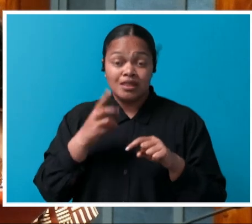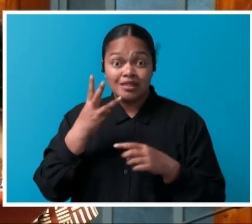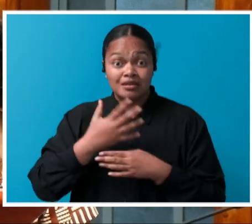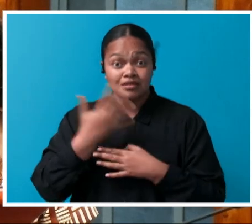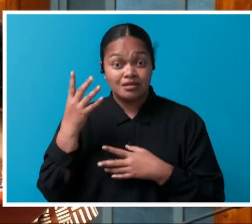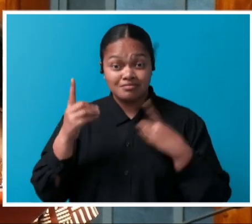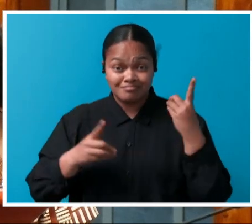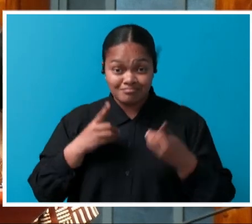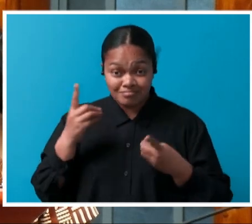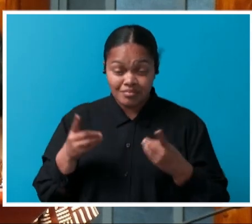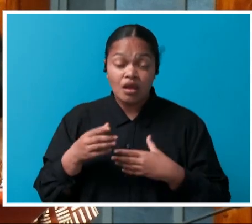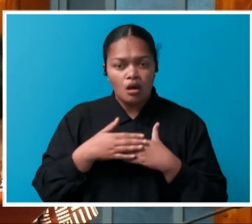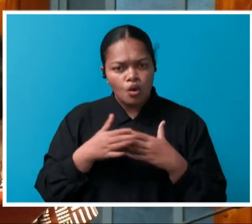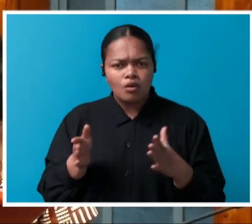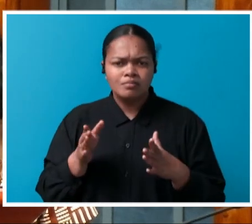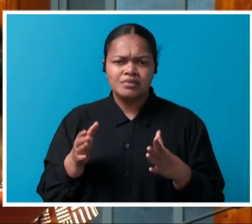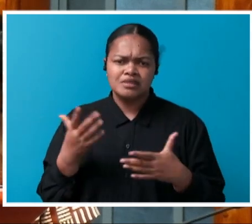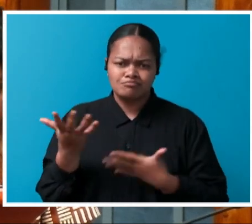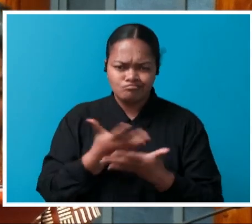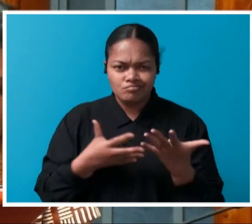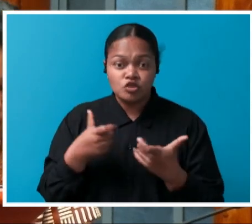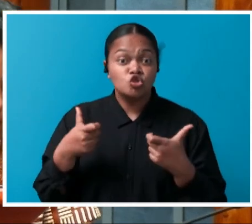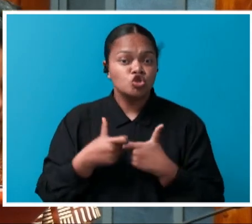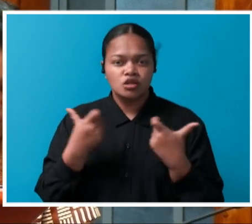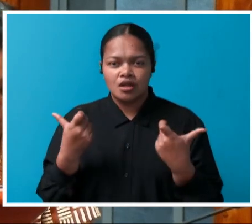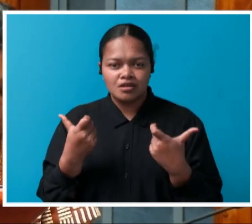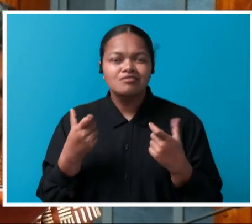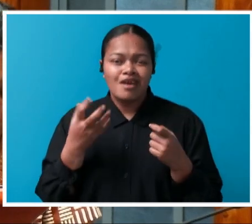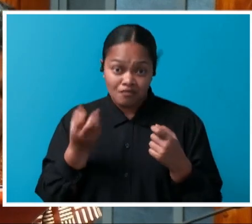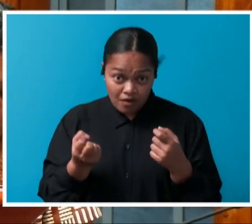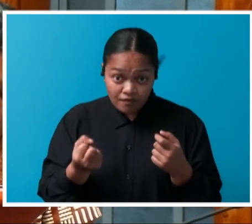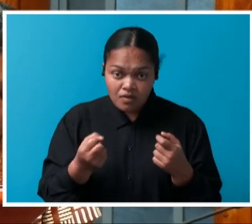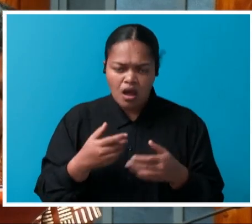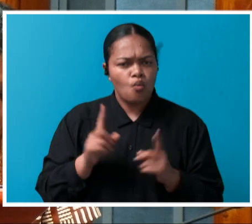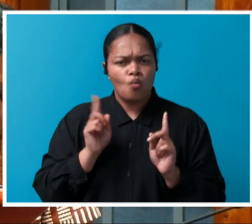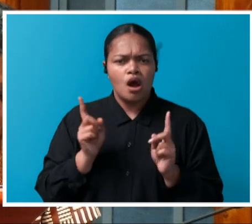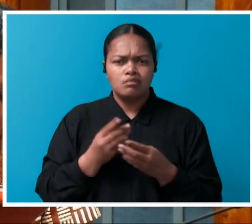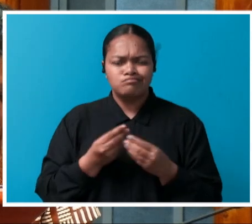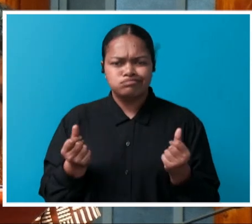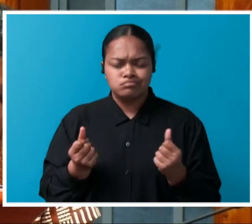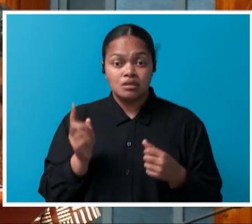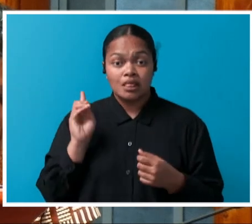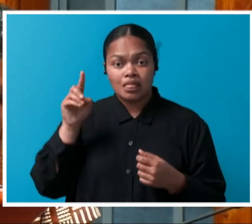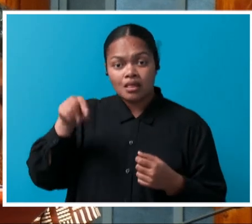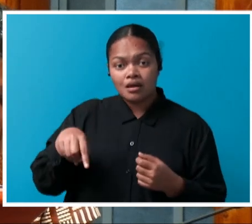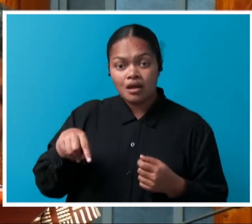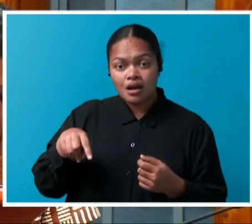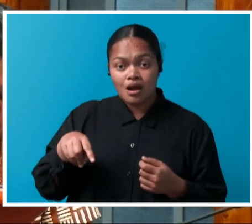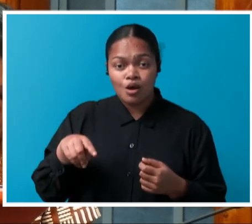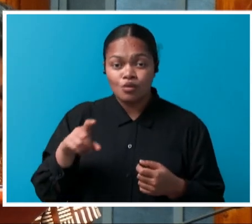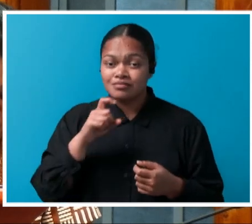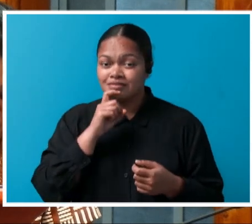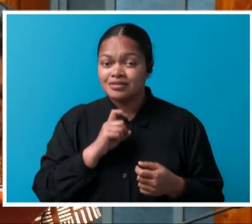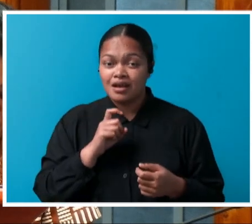robustly discussed the challenges faced and recommended solutions. And as a result, the Denarau Declaration was achieved,